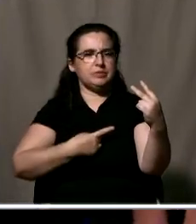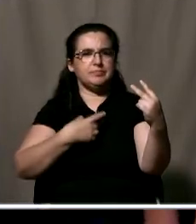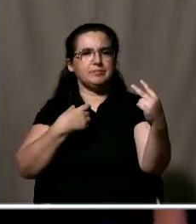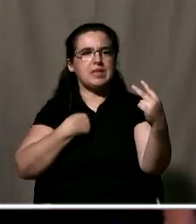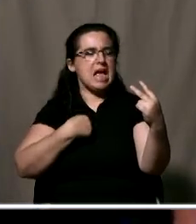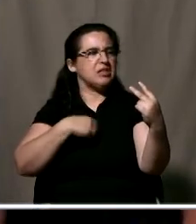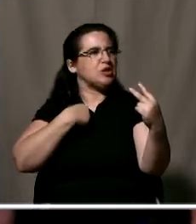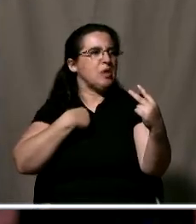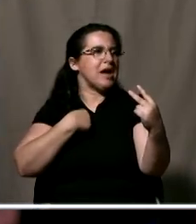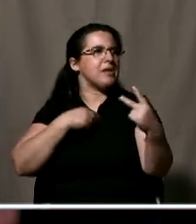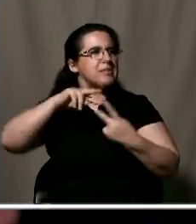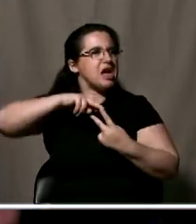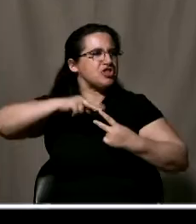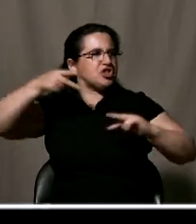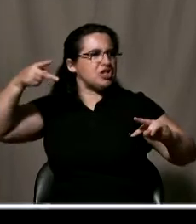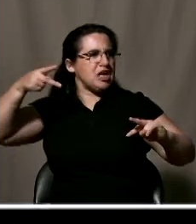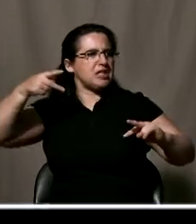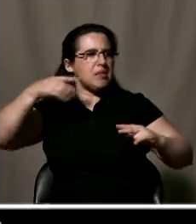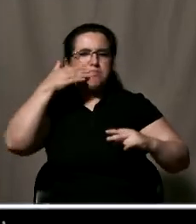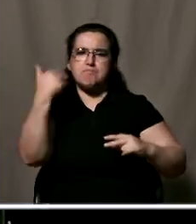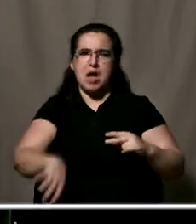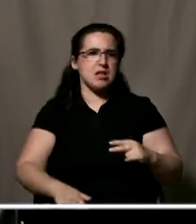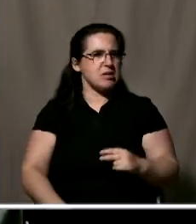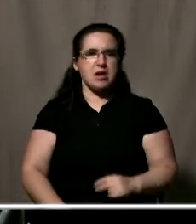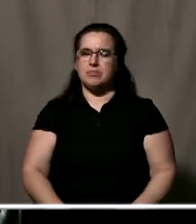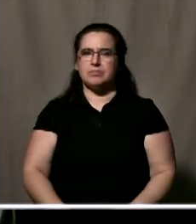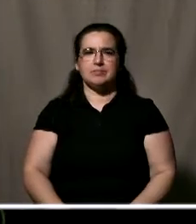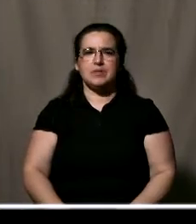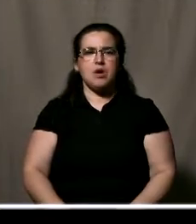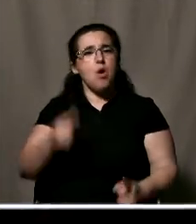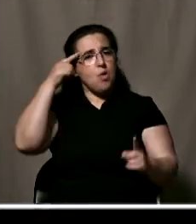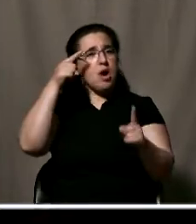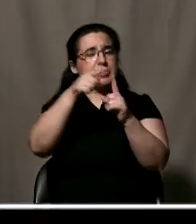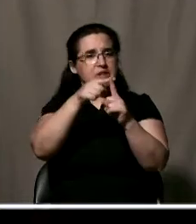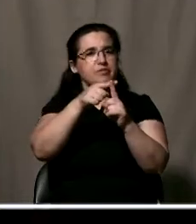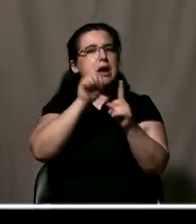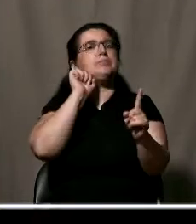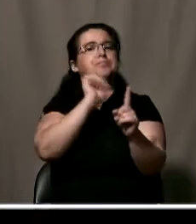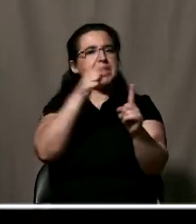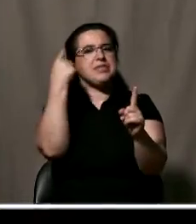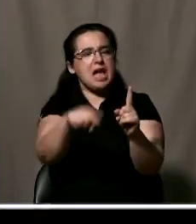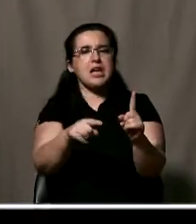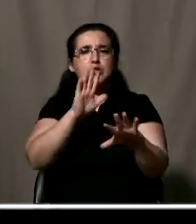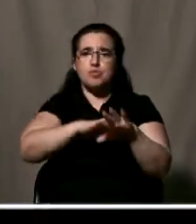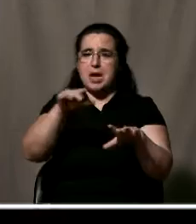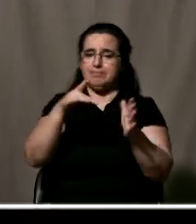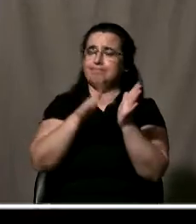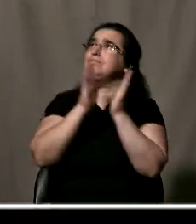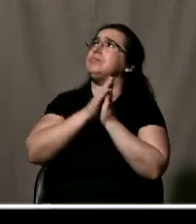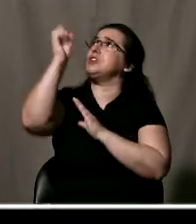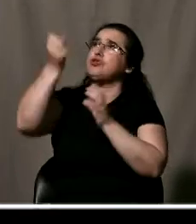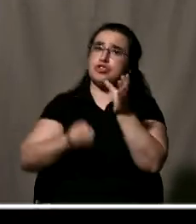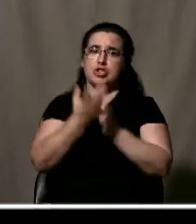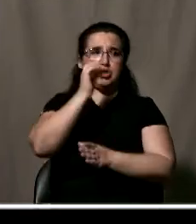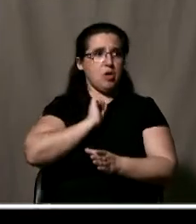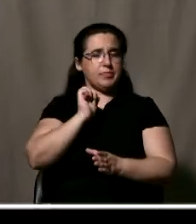sou acidente genético. But my life has purpose Mas and meaning Christ created me. Objetivo tem significado porque Deus me criou. What do I see when I look to o Jesus? O que é que eu